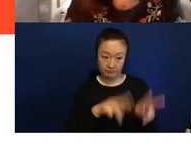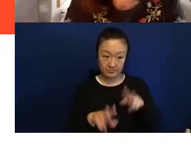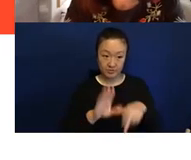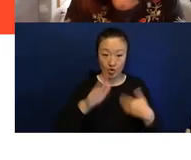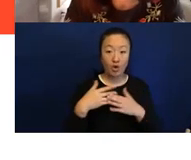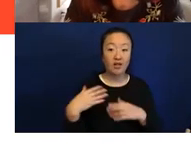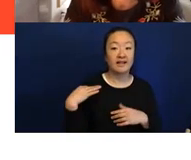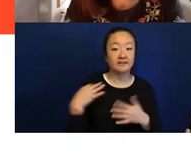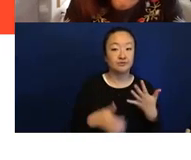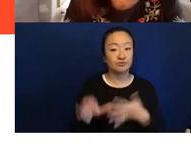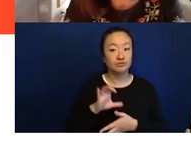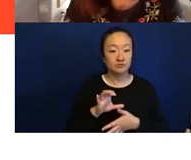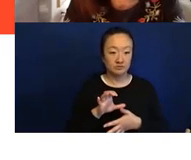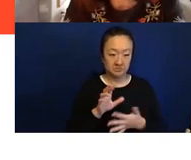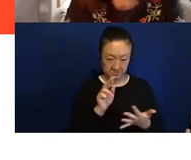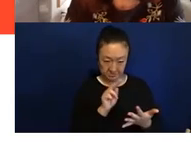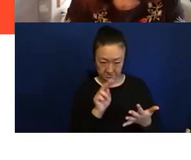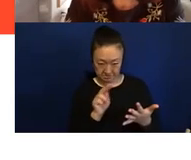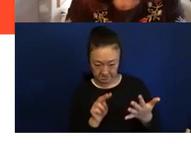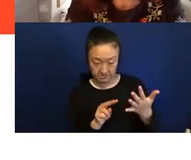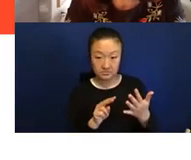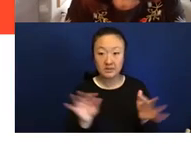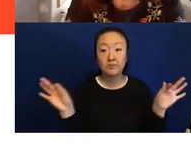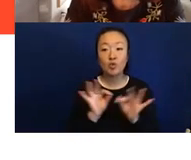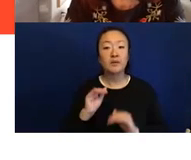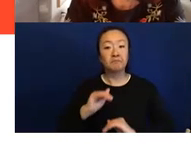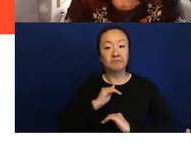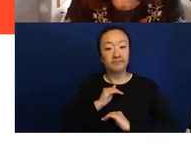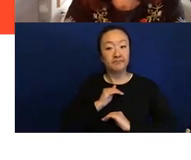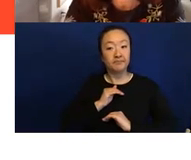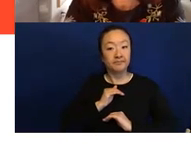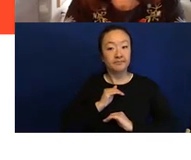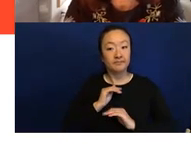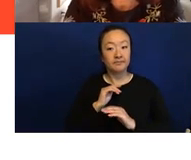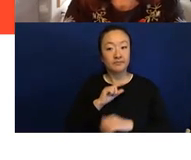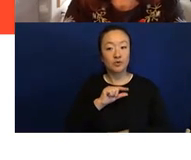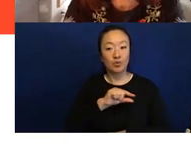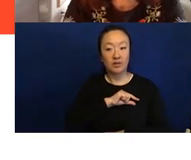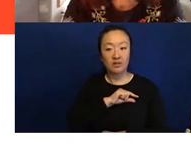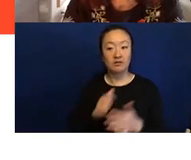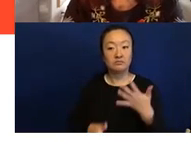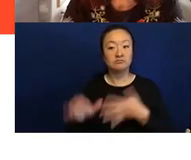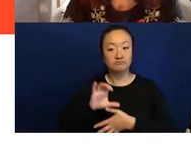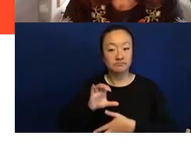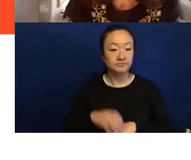eligibility criteria. Make sure, first of all, that you meet the qualifying factors.